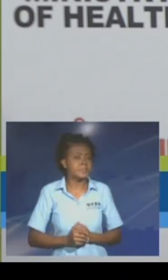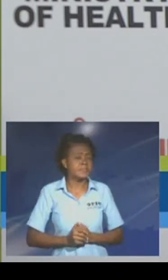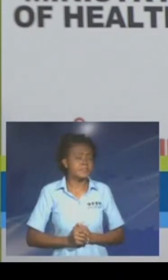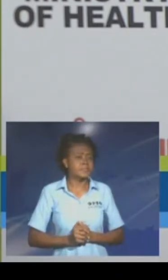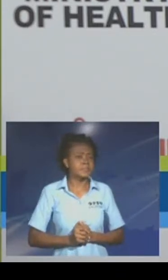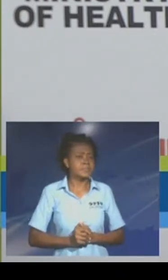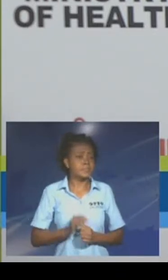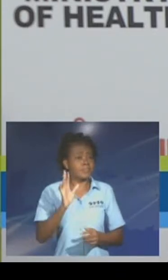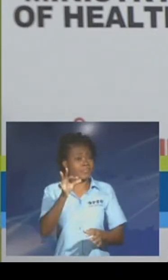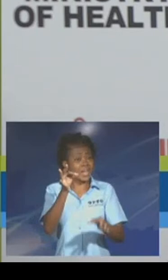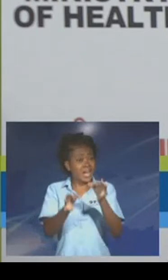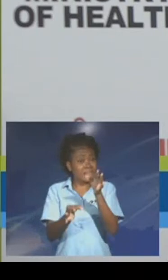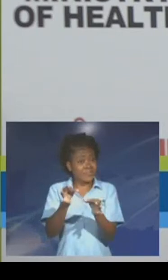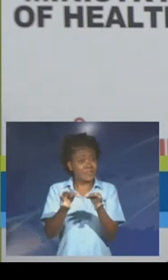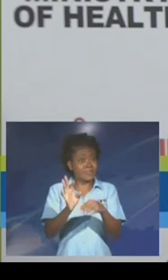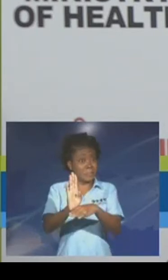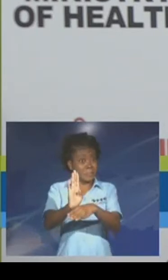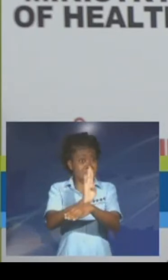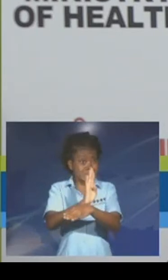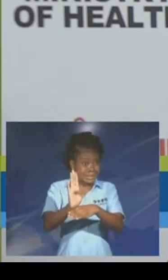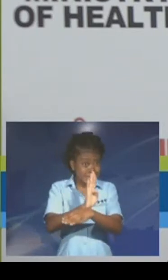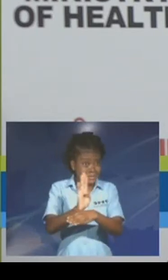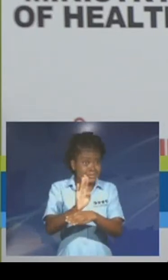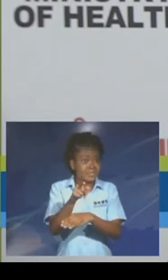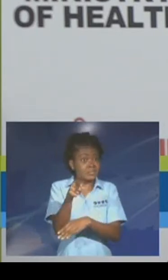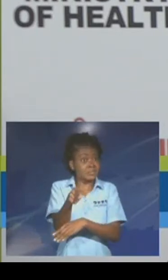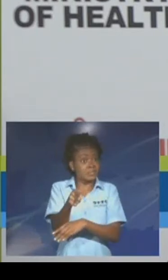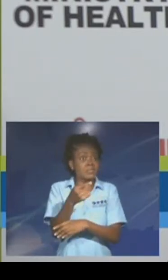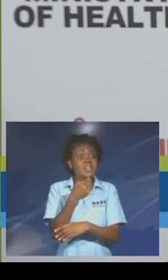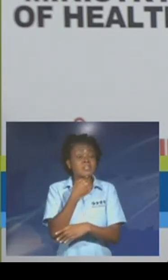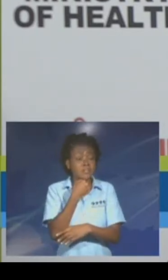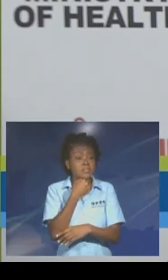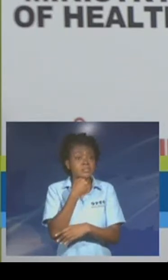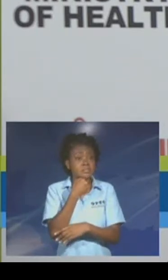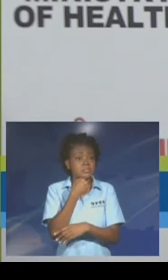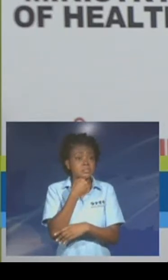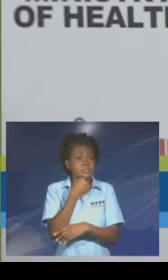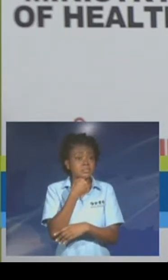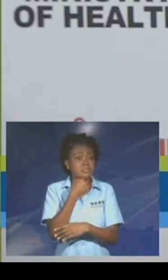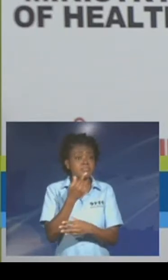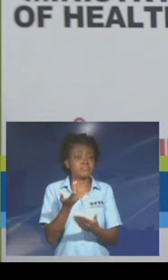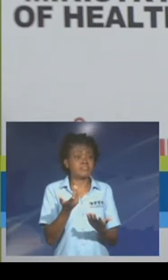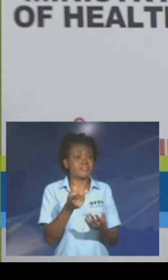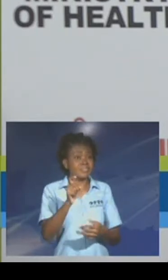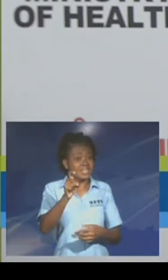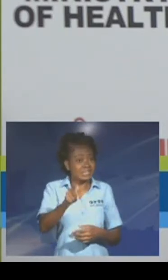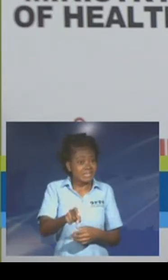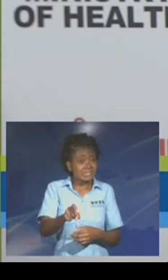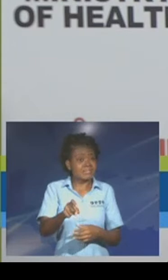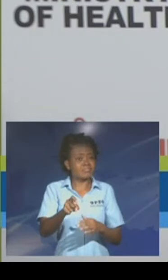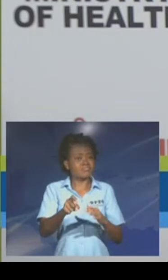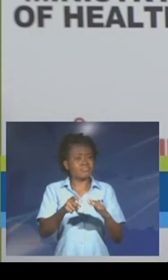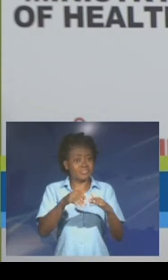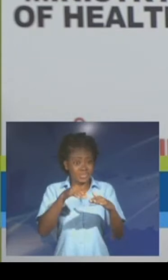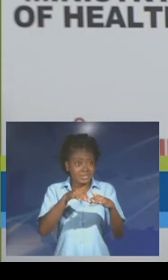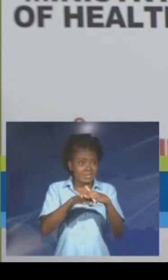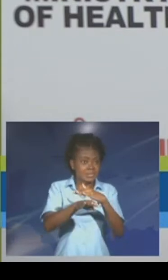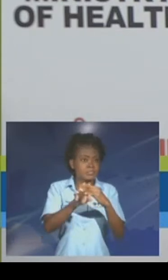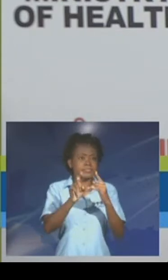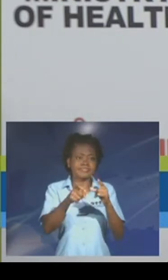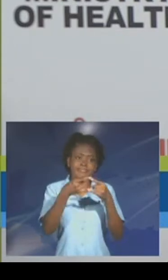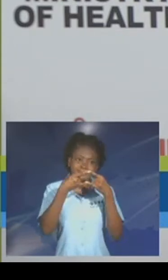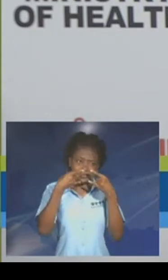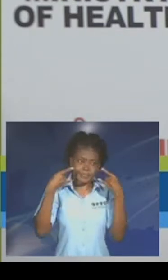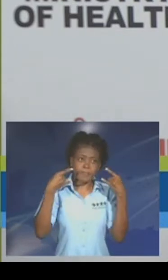a mask-only entity. Right now, the regulations that will come out on